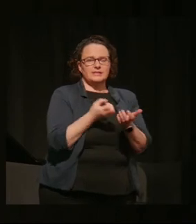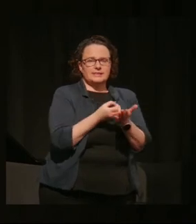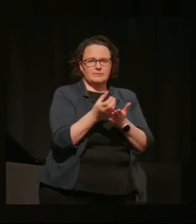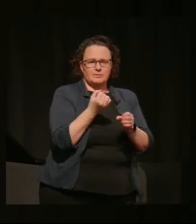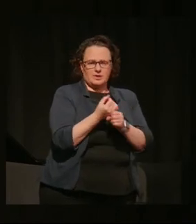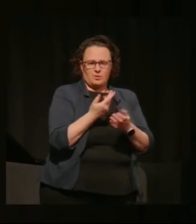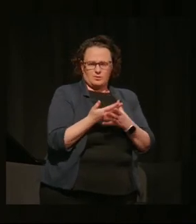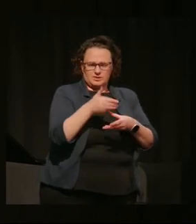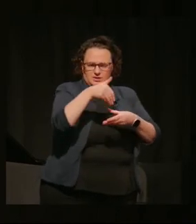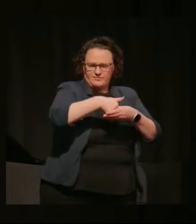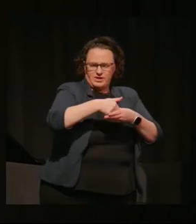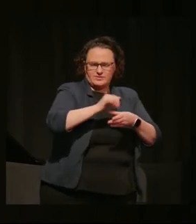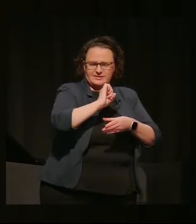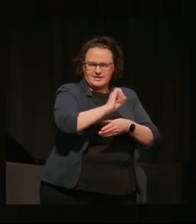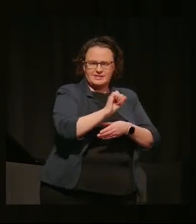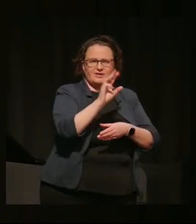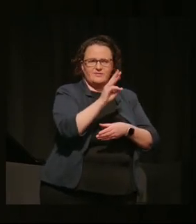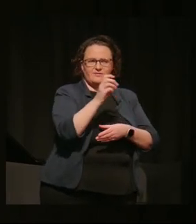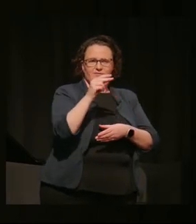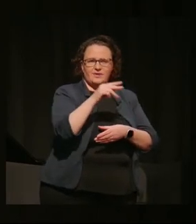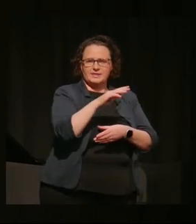meeting.